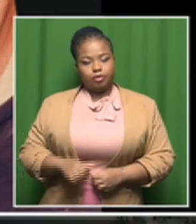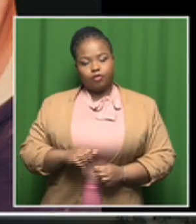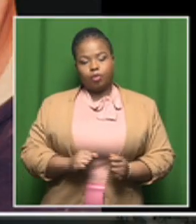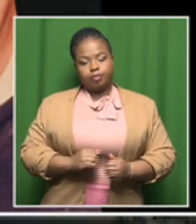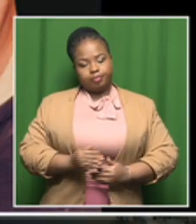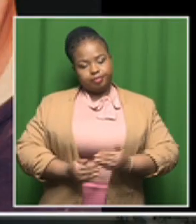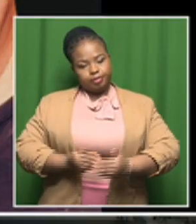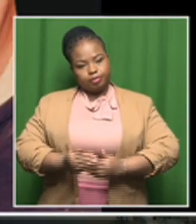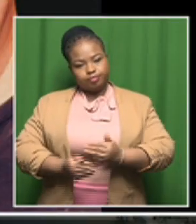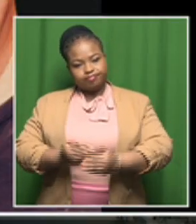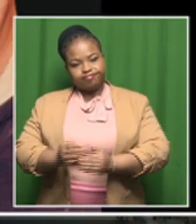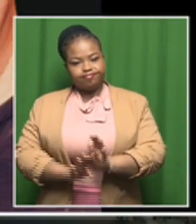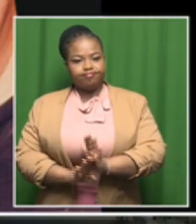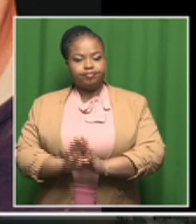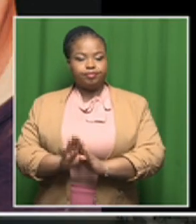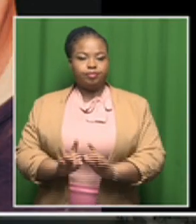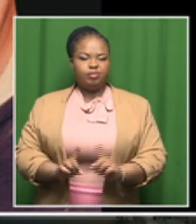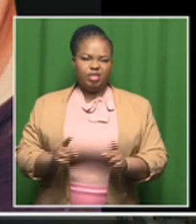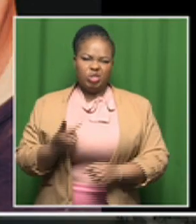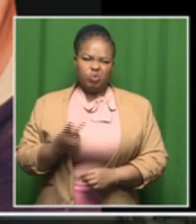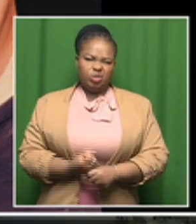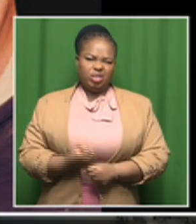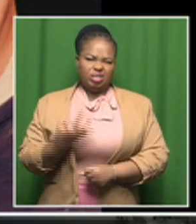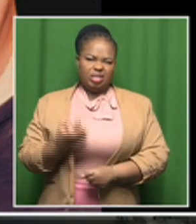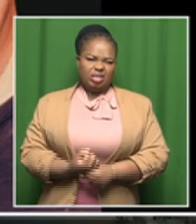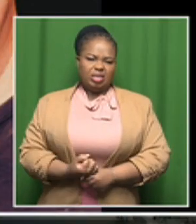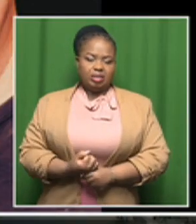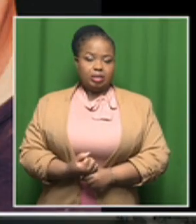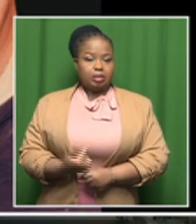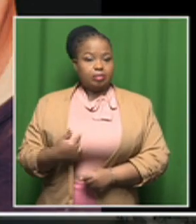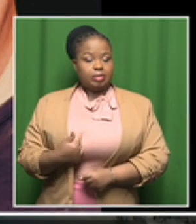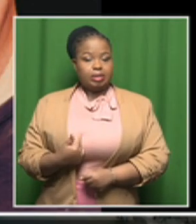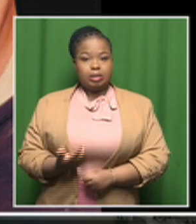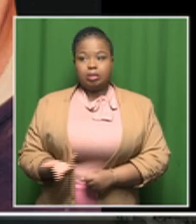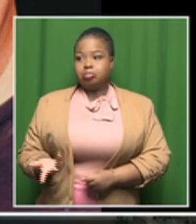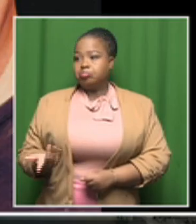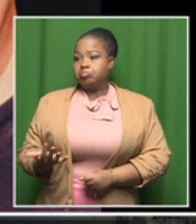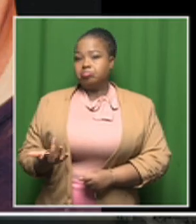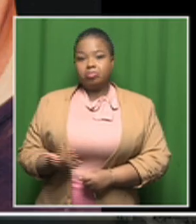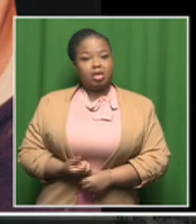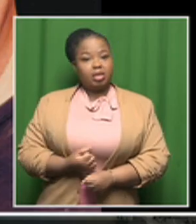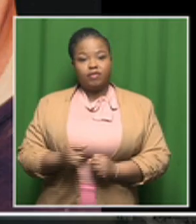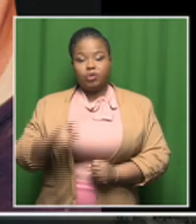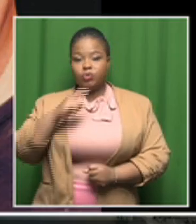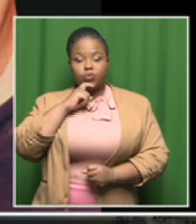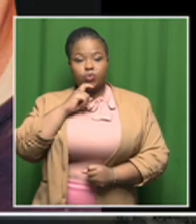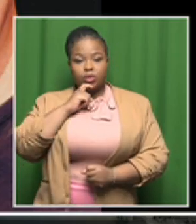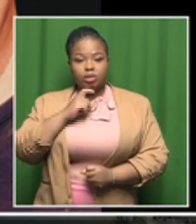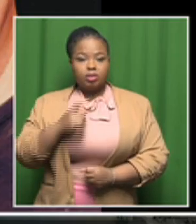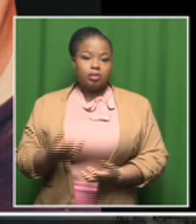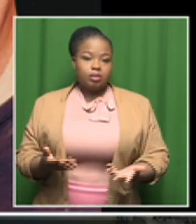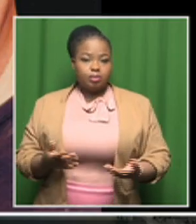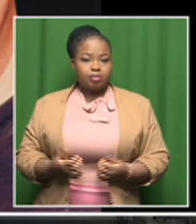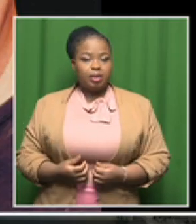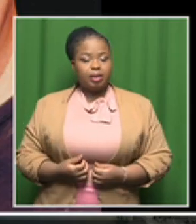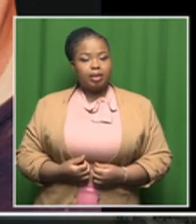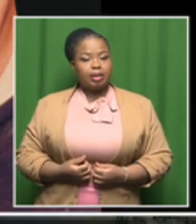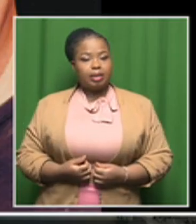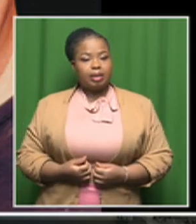Z. And for 2 or 3 years, I didn't use my little blade